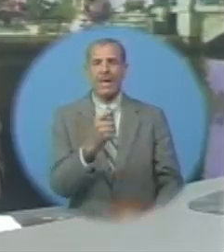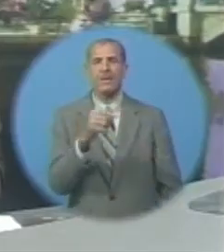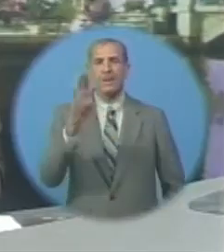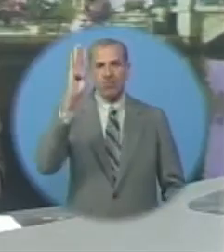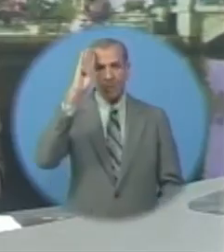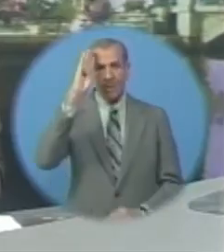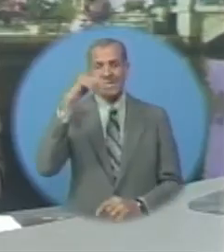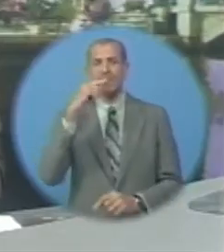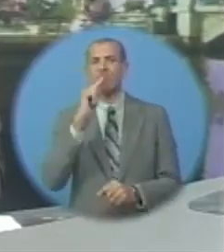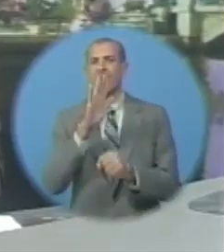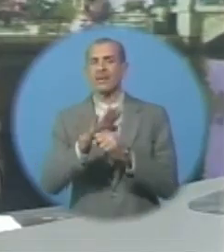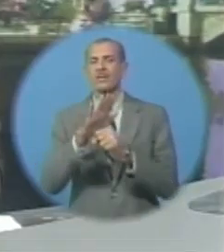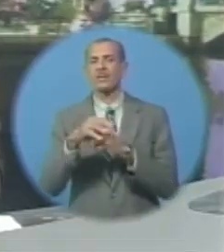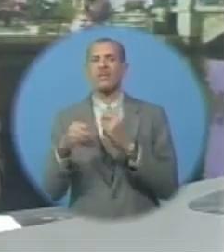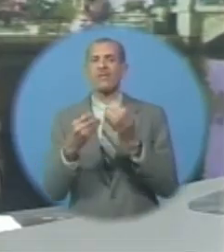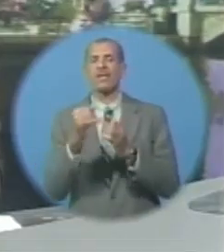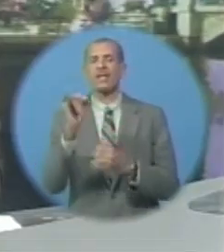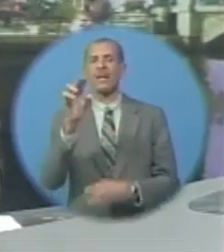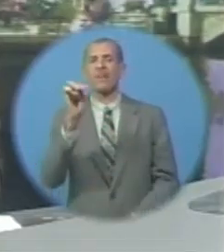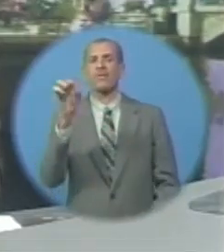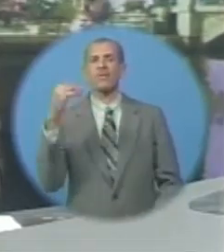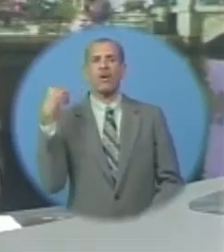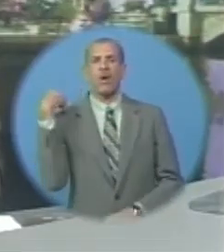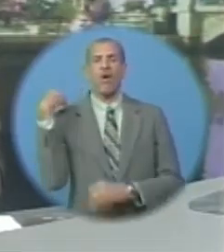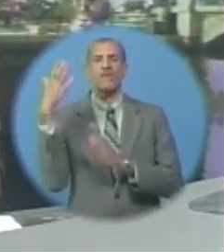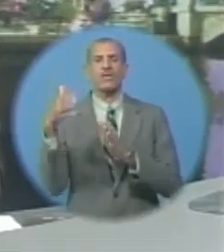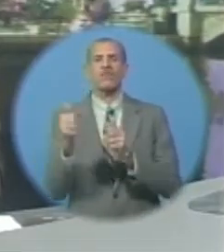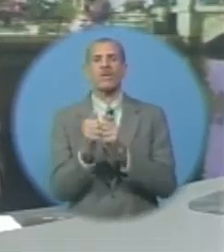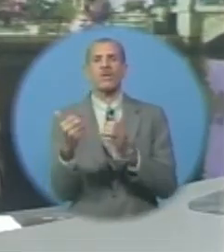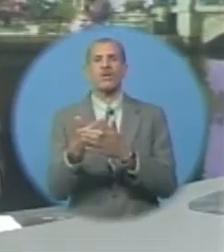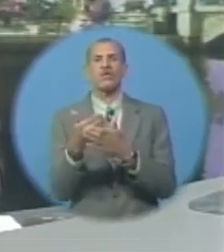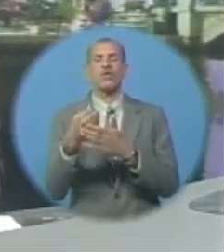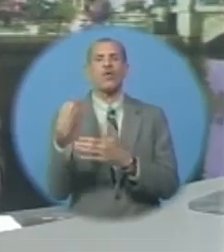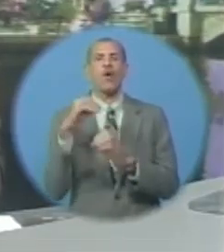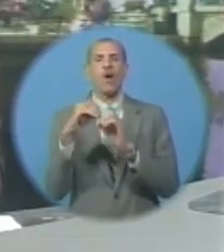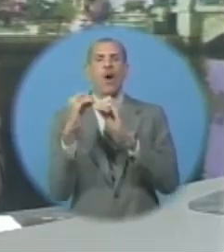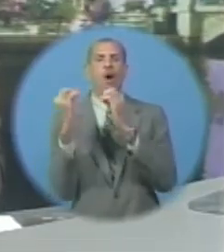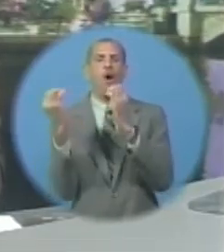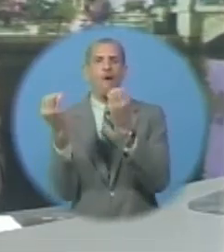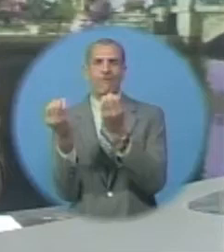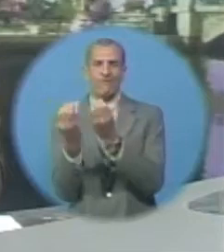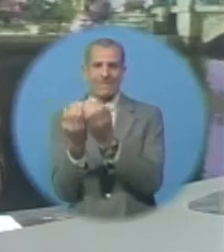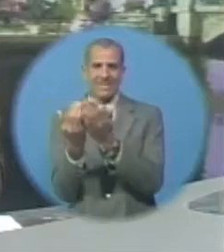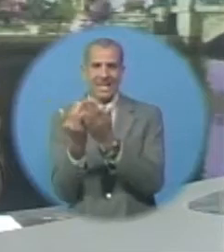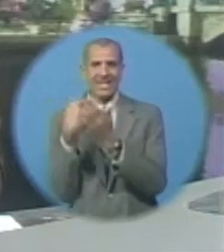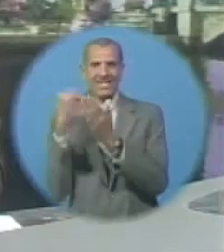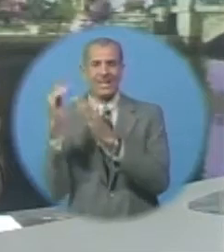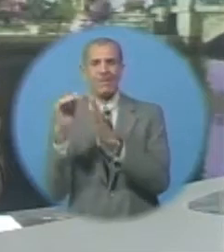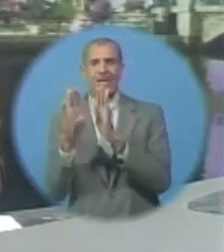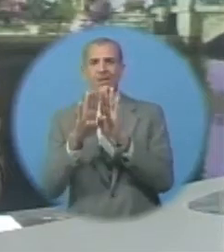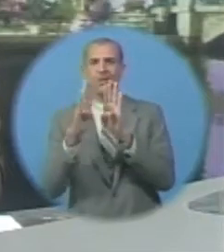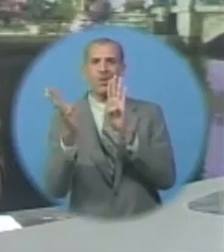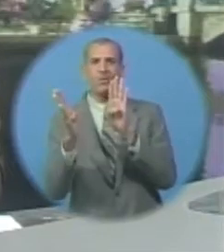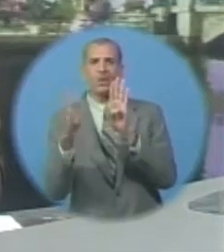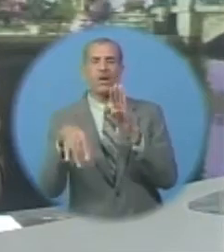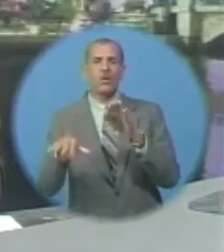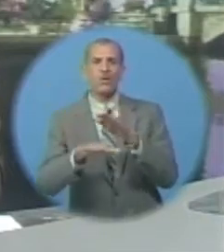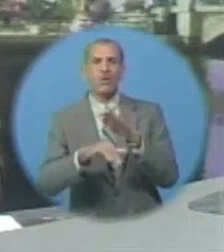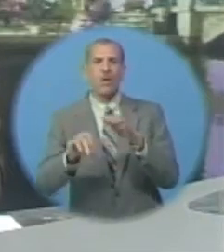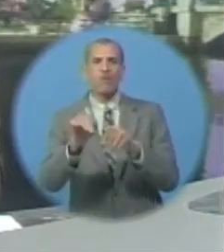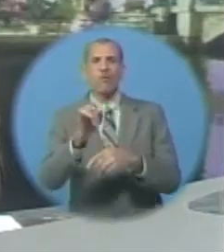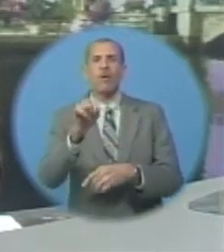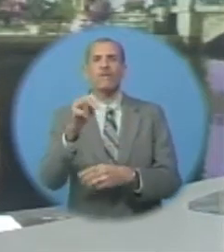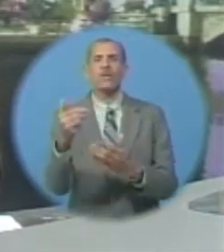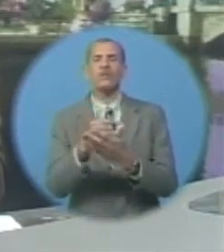Boyce also pledged to provide immigration officers with a new office. It is expected to be opened in the ground floor of the